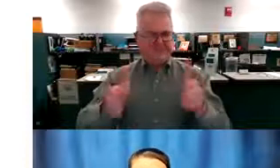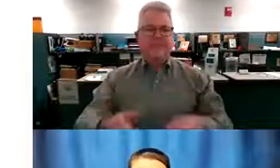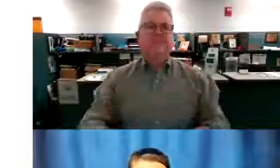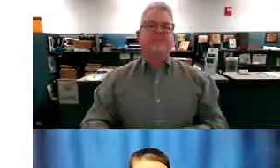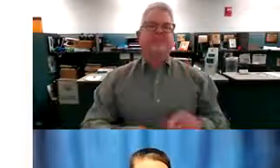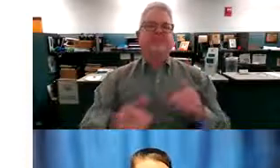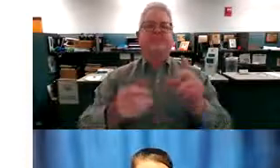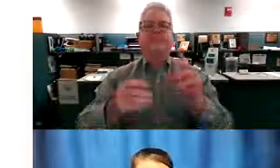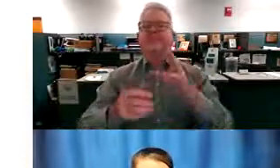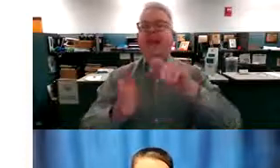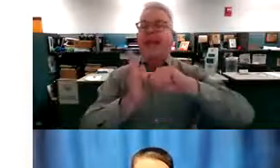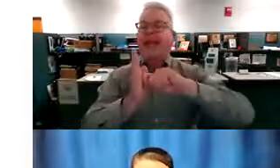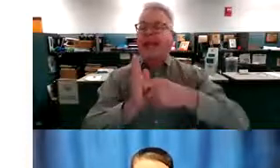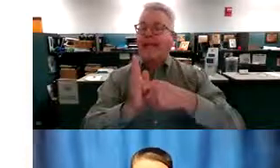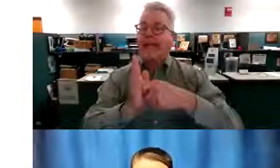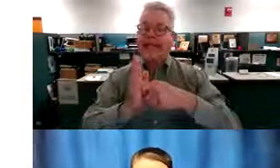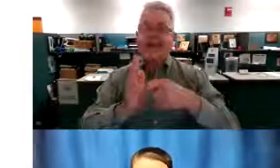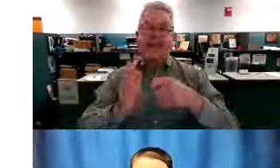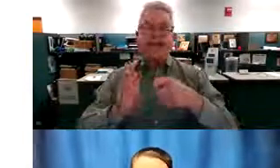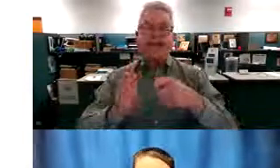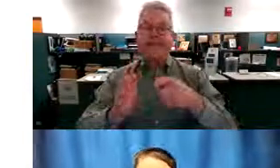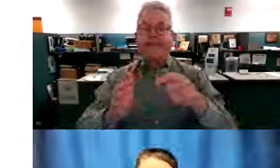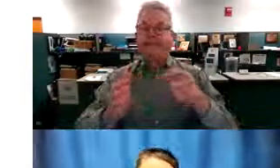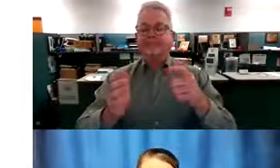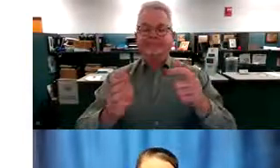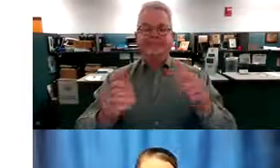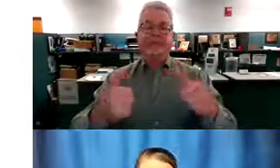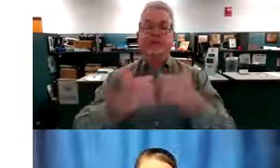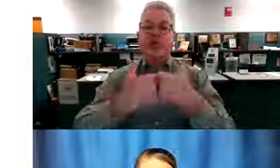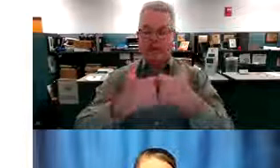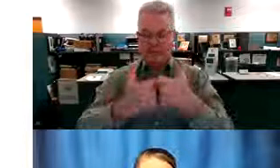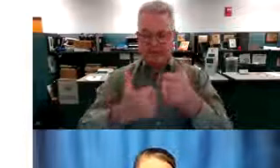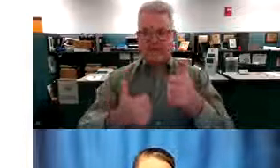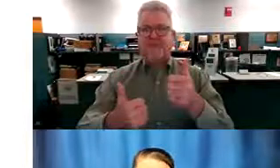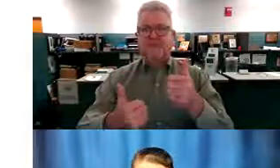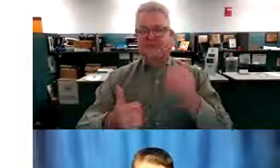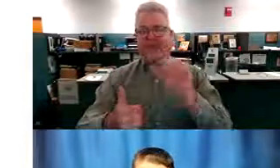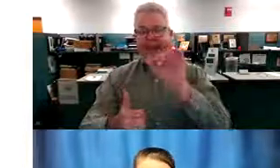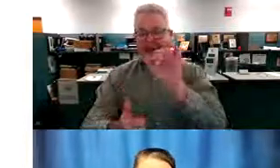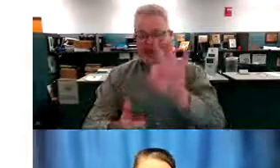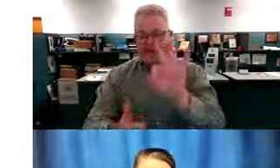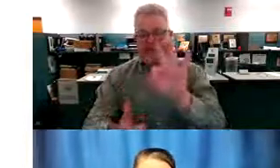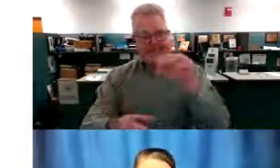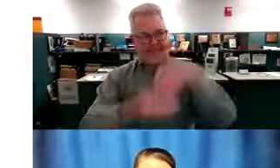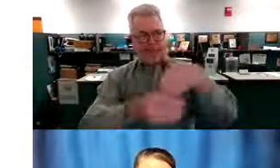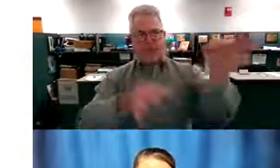is communication access. So really a key challenge,